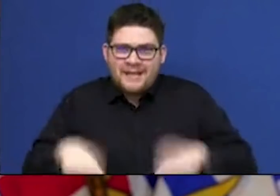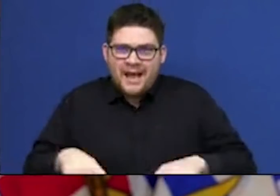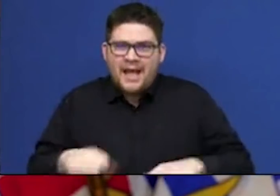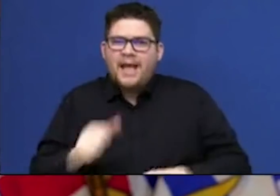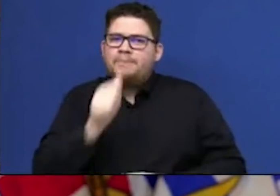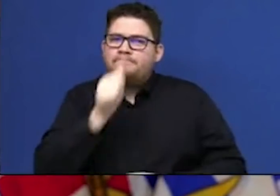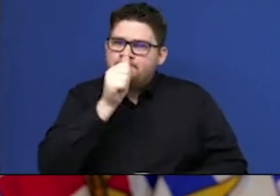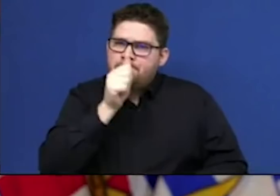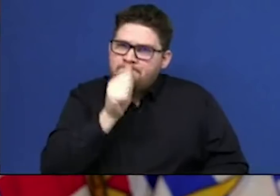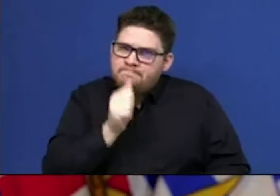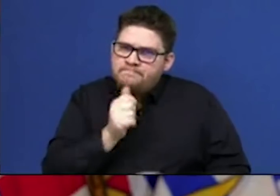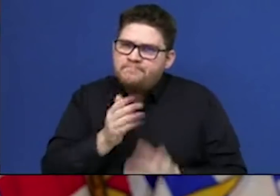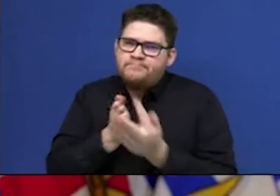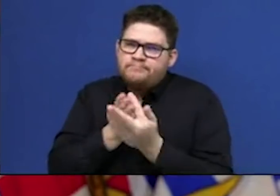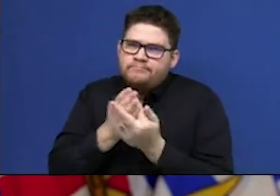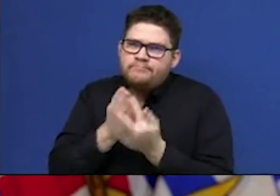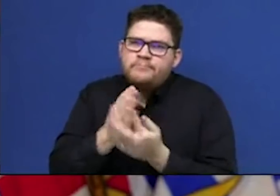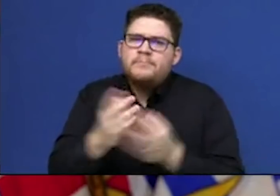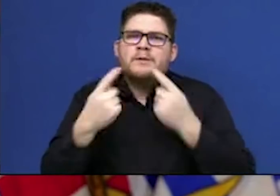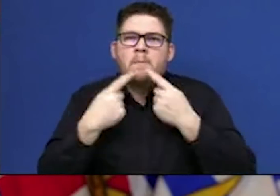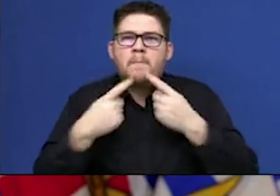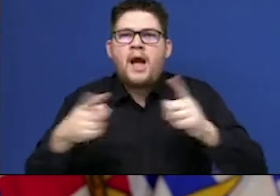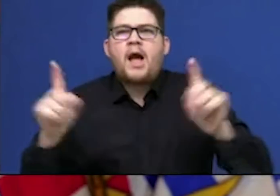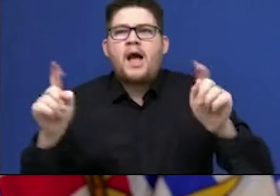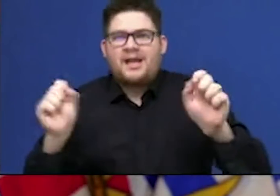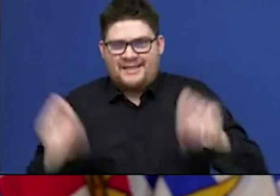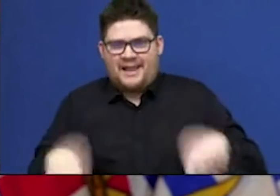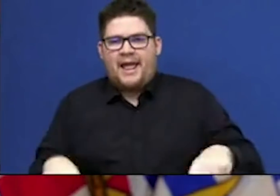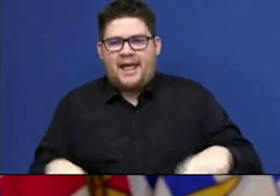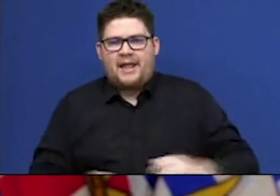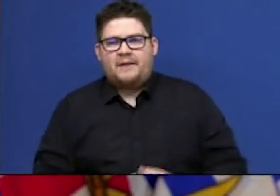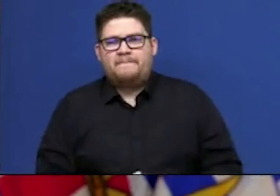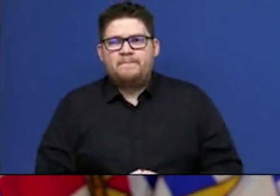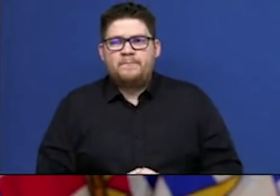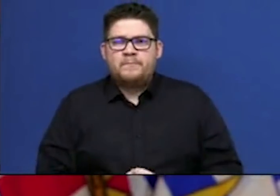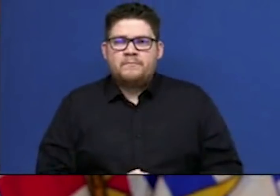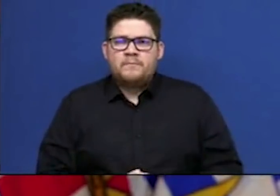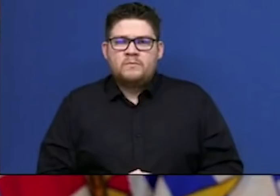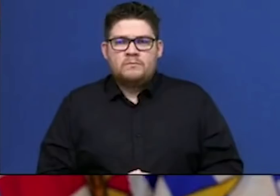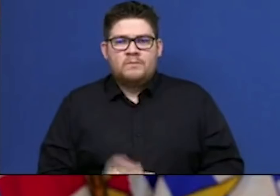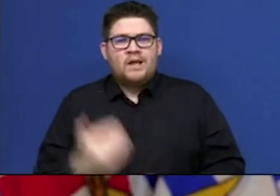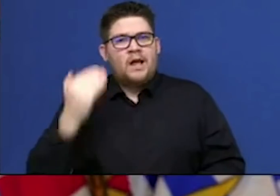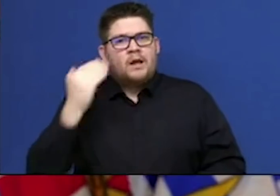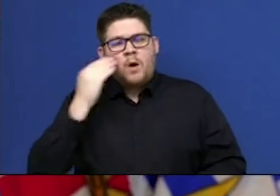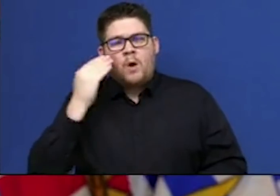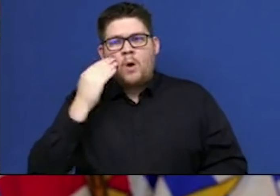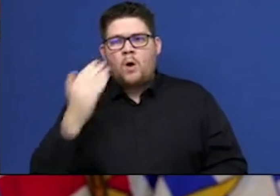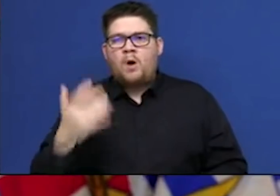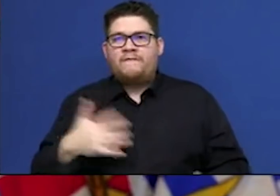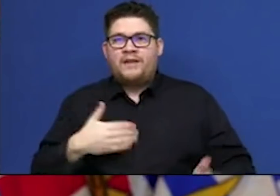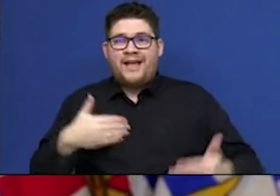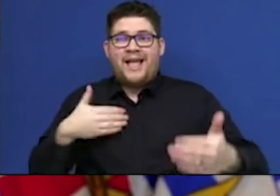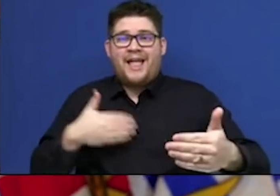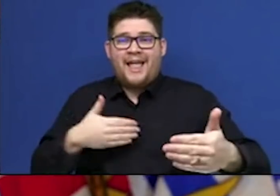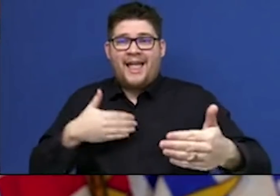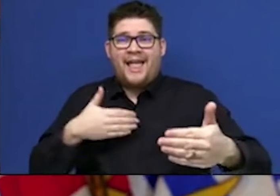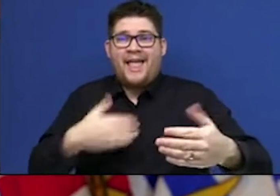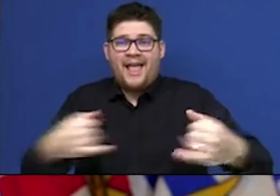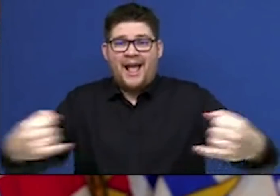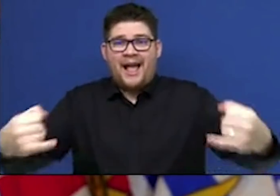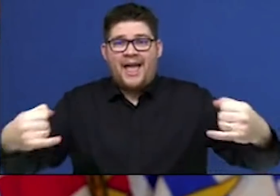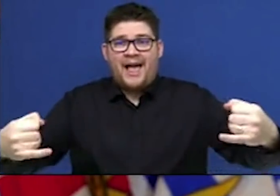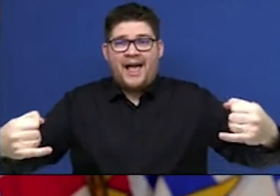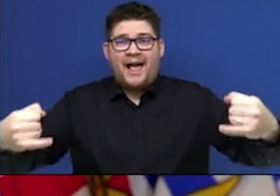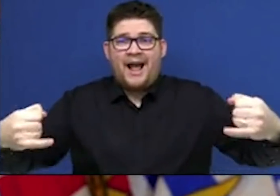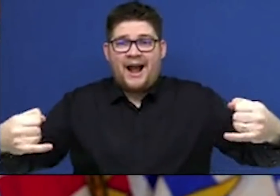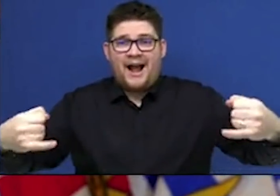times. The miles are hardest when they're closest to the finish, but there is a finish in sight now, and we know what